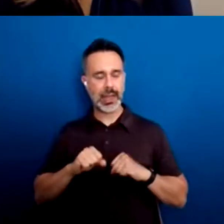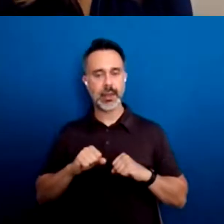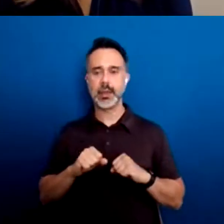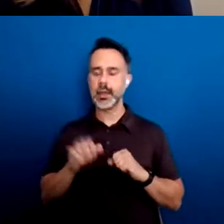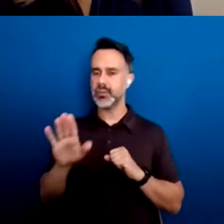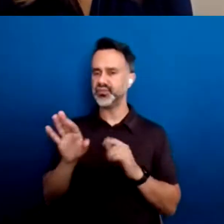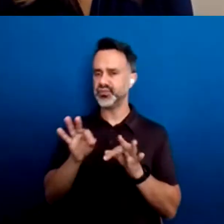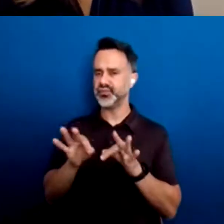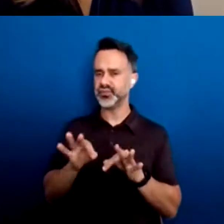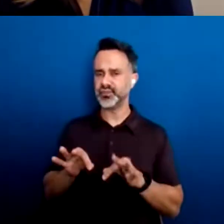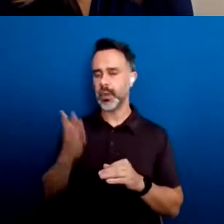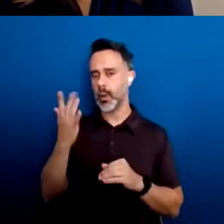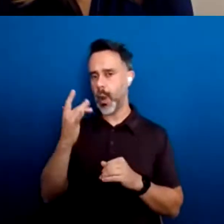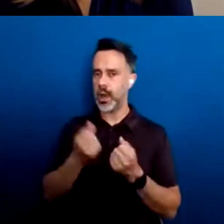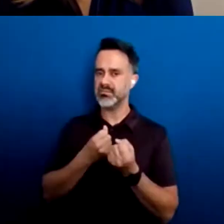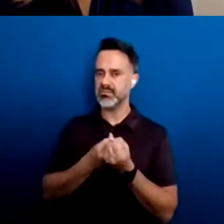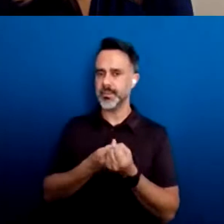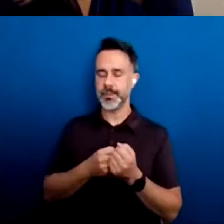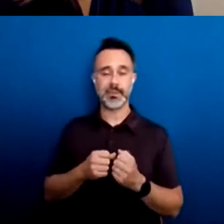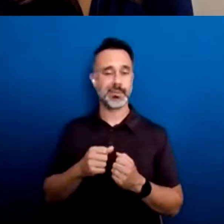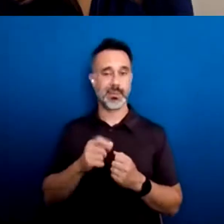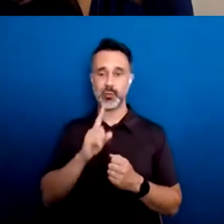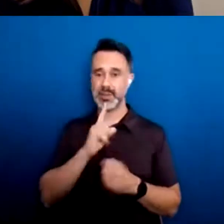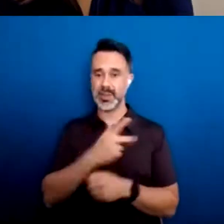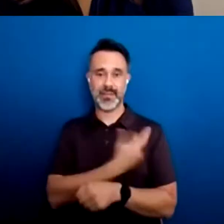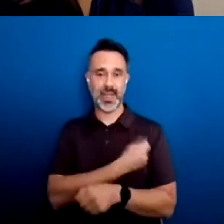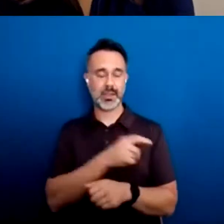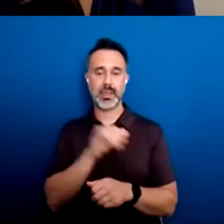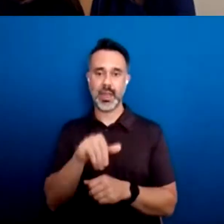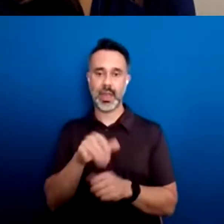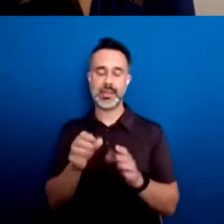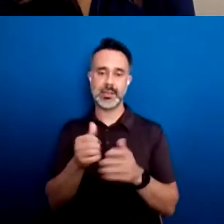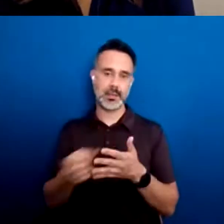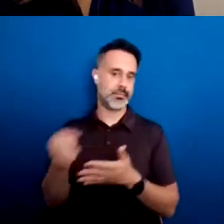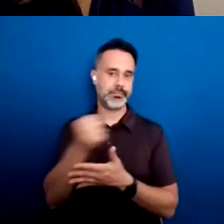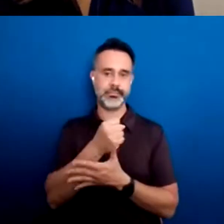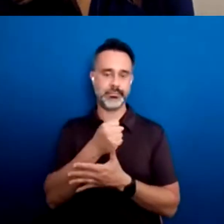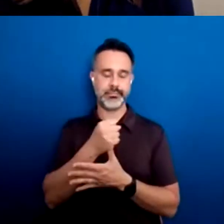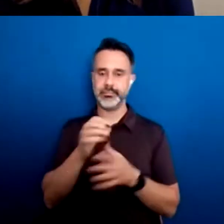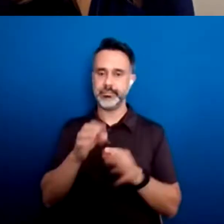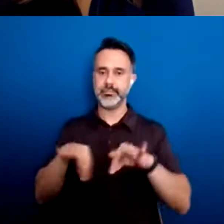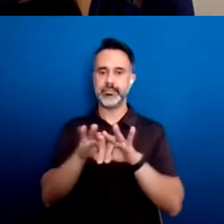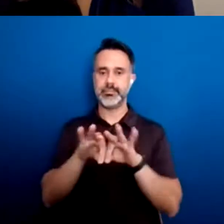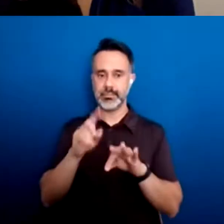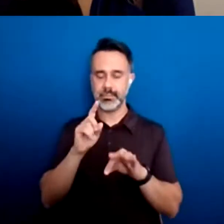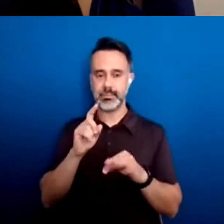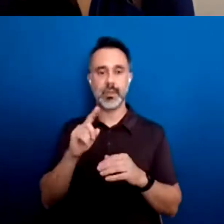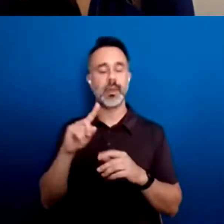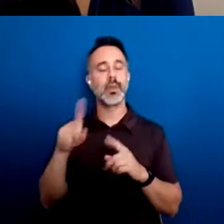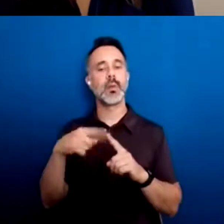the most important thing in getting this pandemic behind. And when people talk